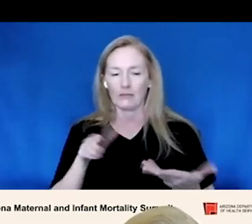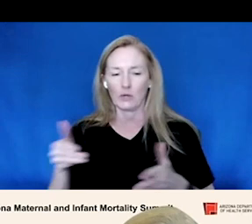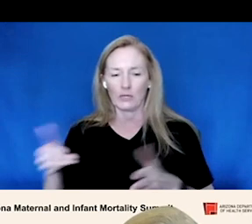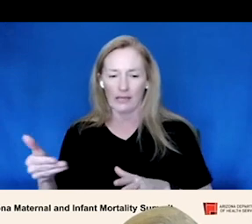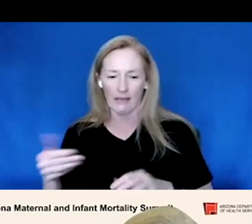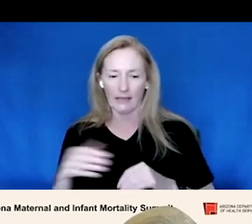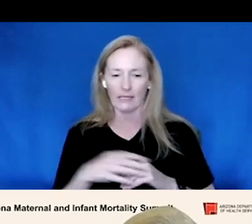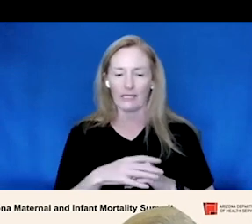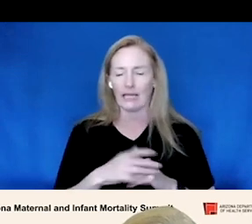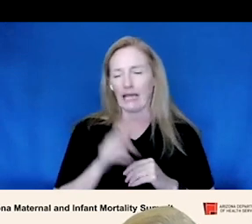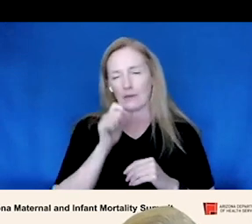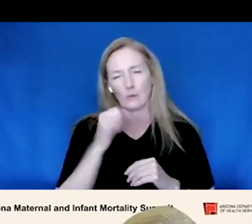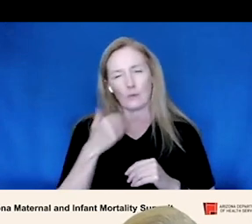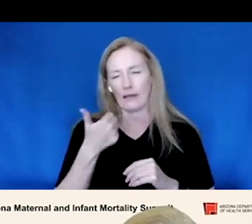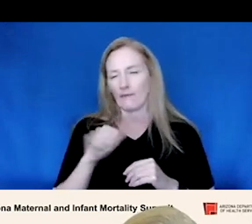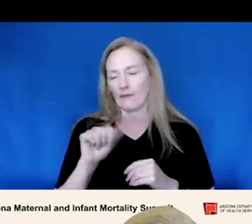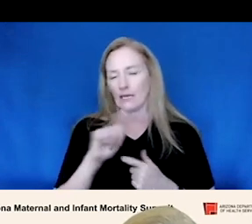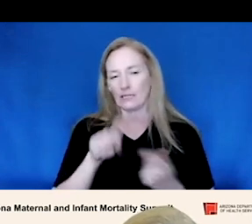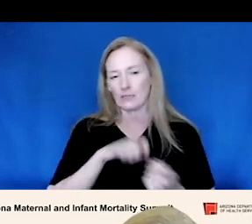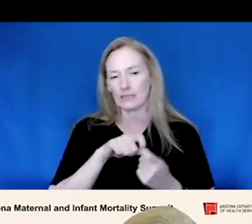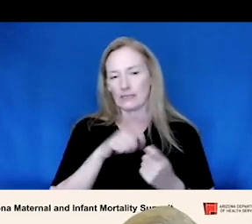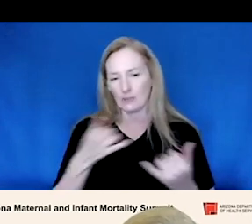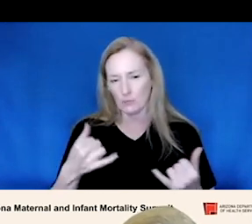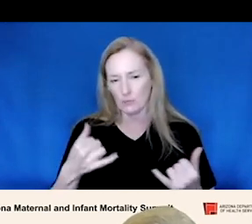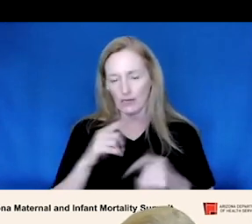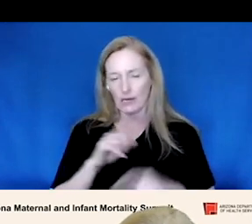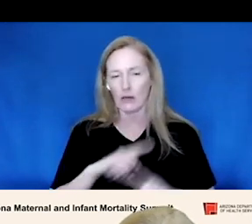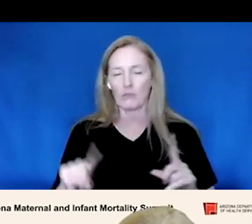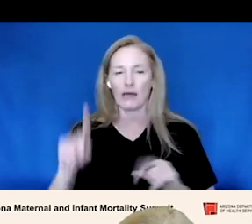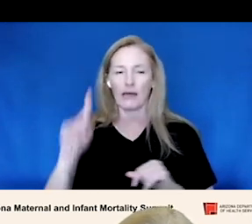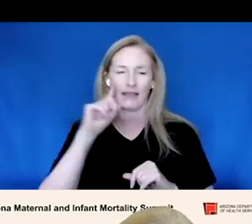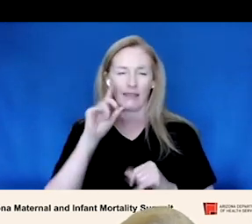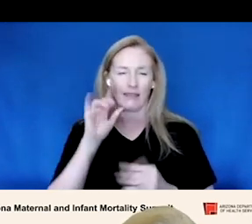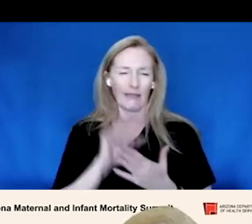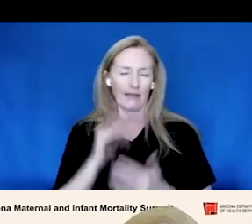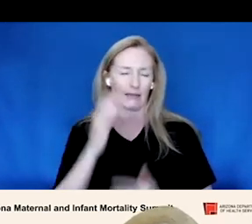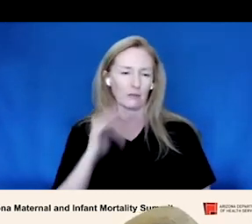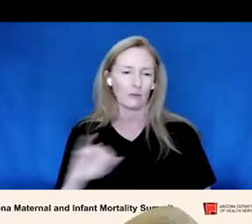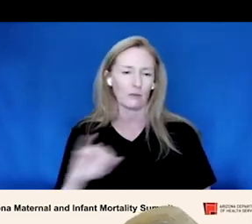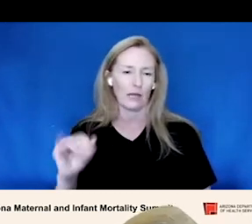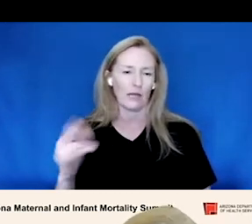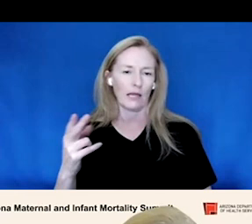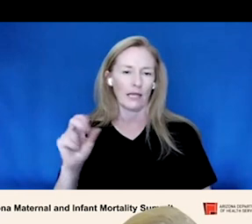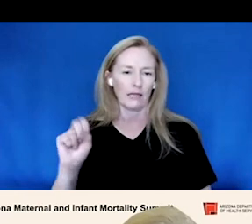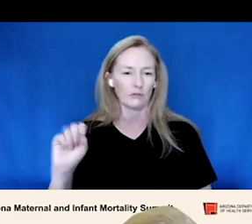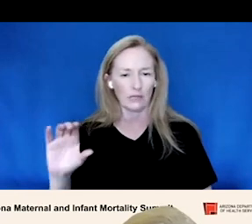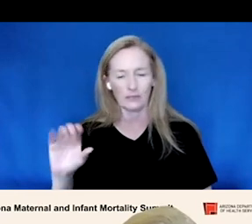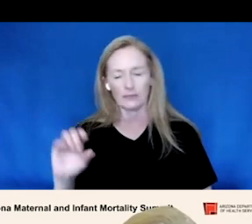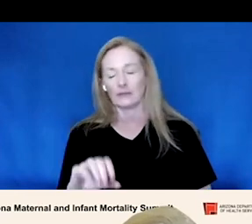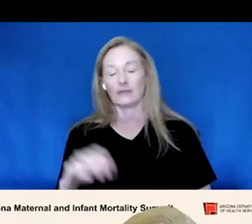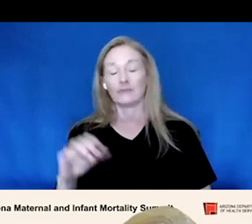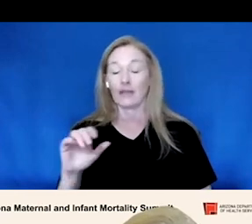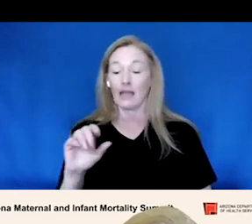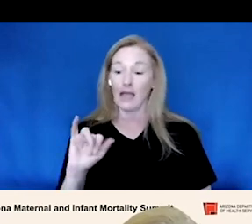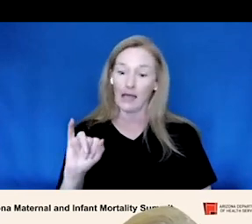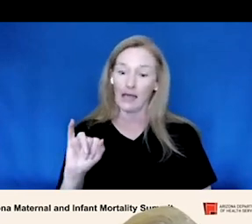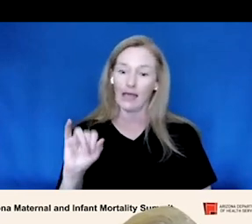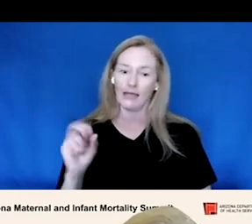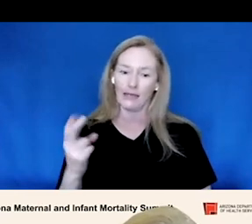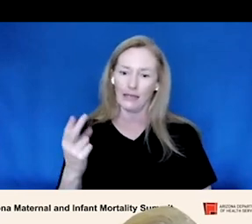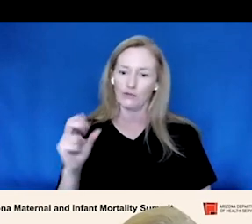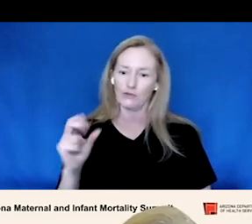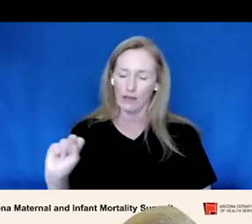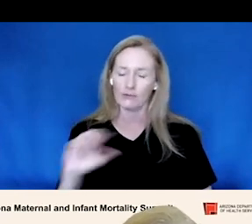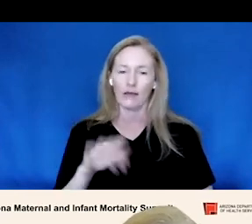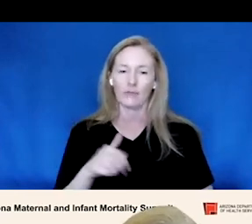reason why IHS updated its policy to address these issues and establish its own